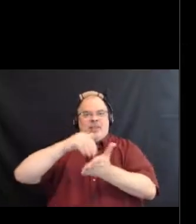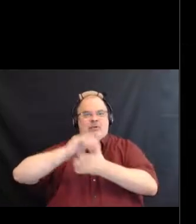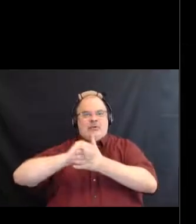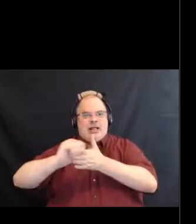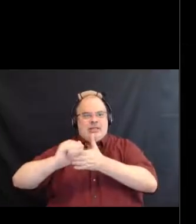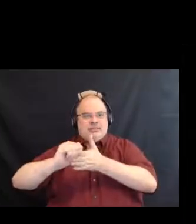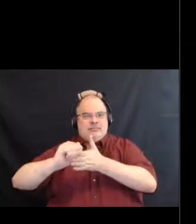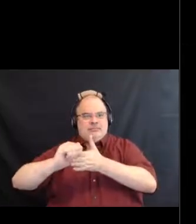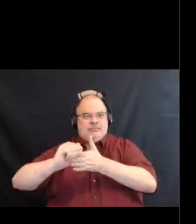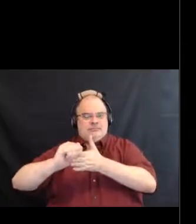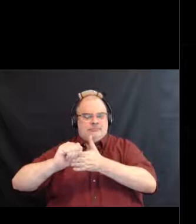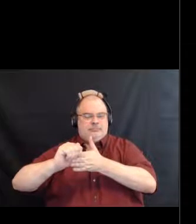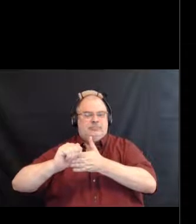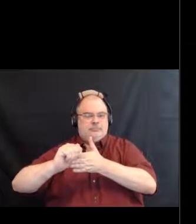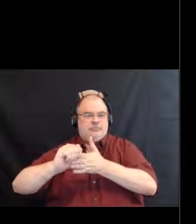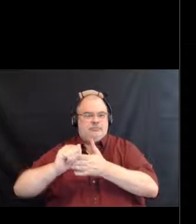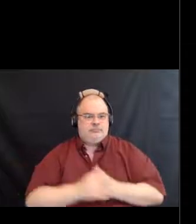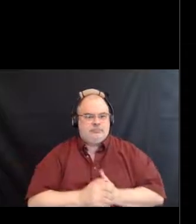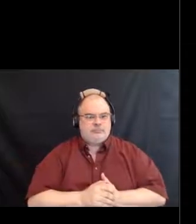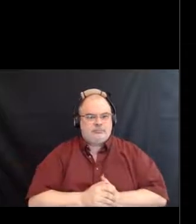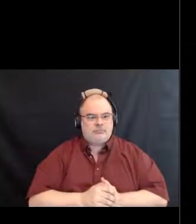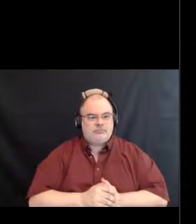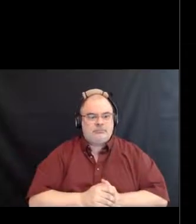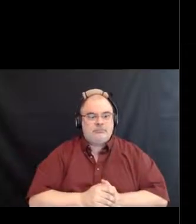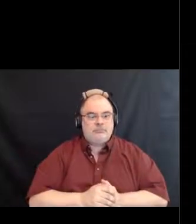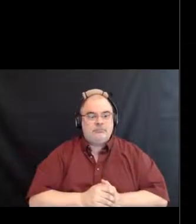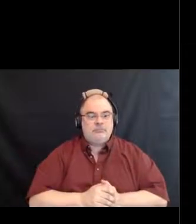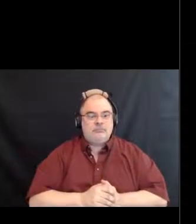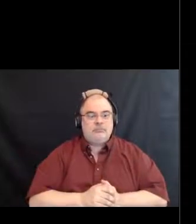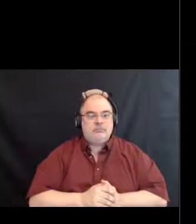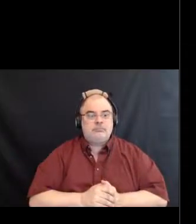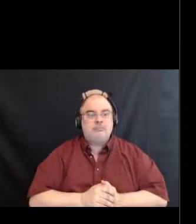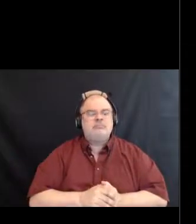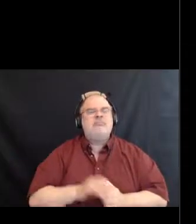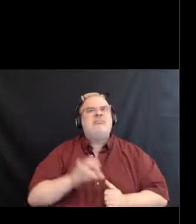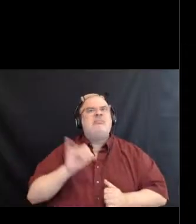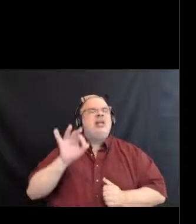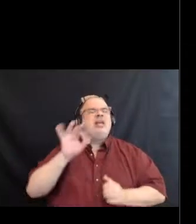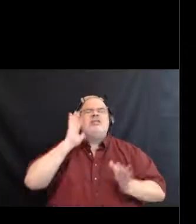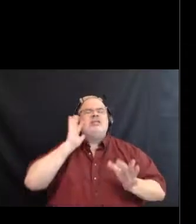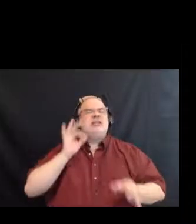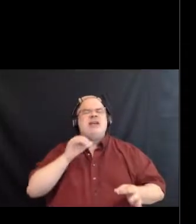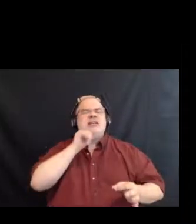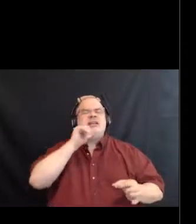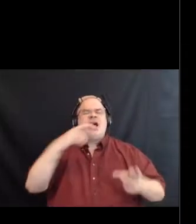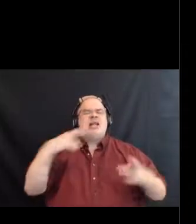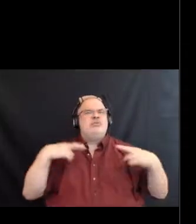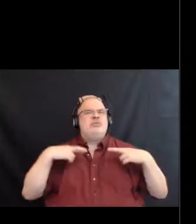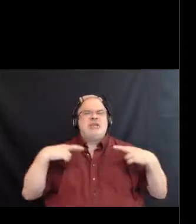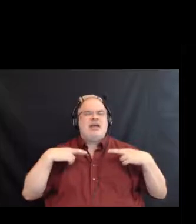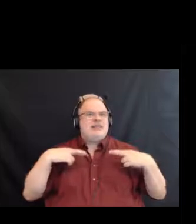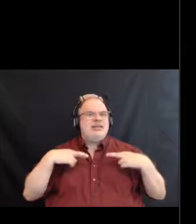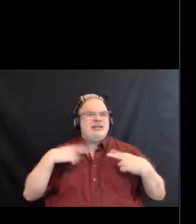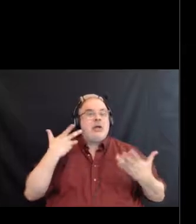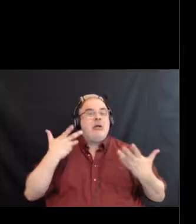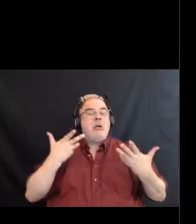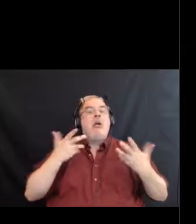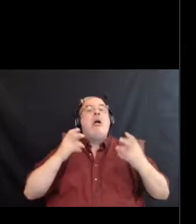$3,000, so $15,000 per calendar year. If somebody's not saving for retirement, they can put additional money in